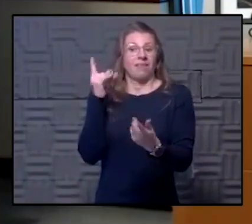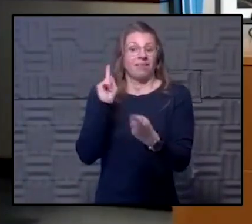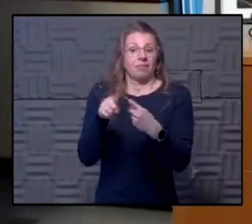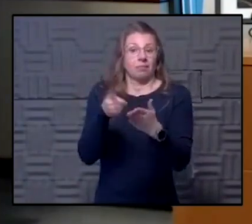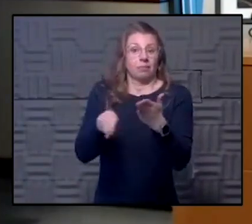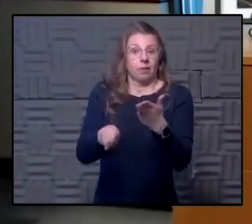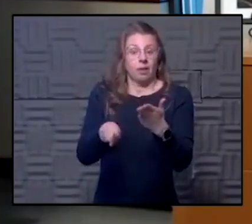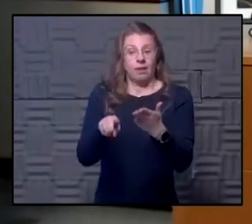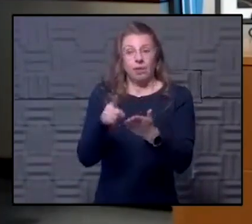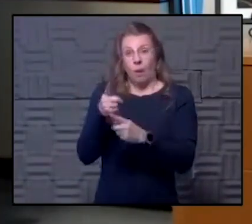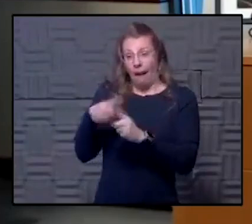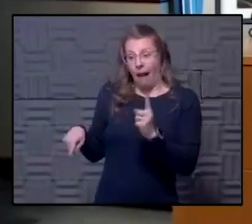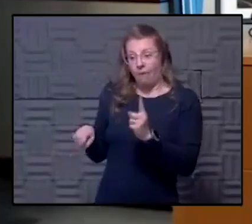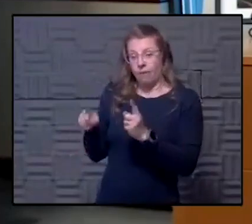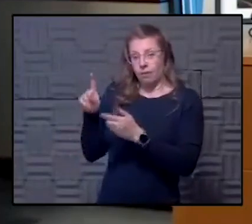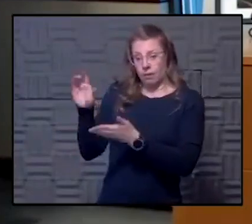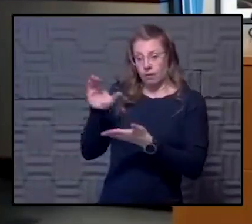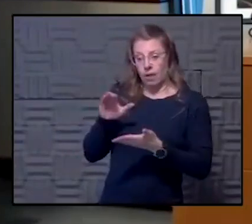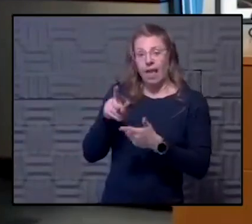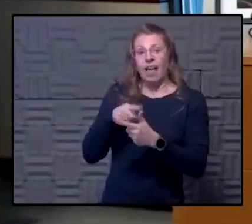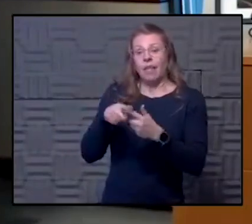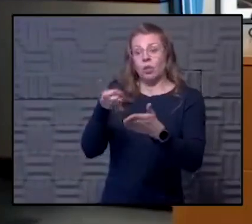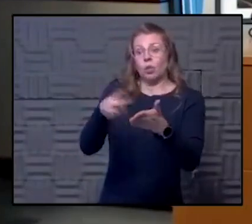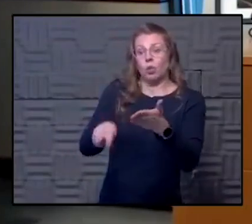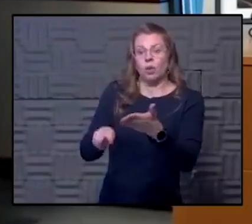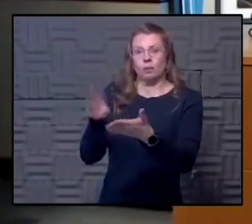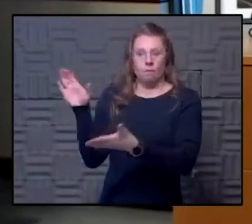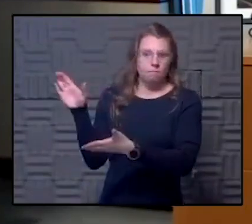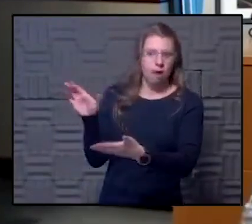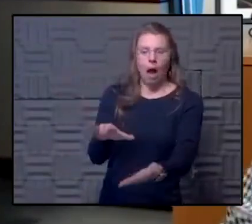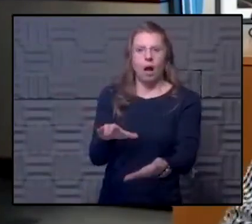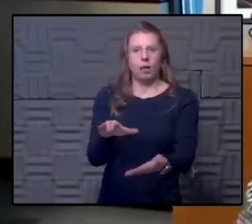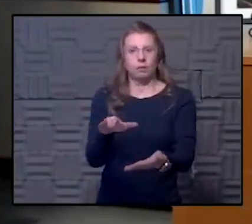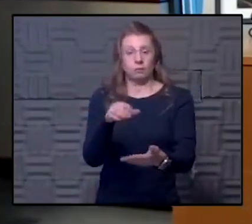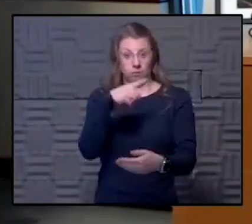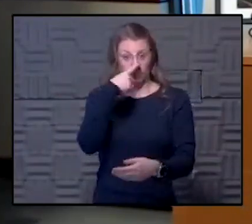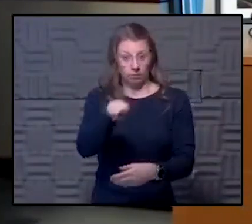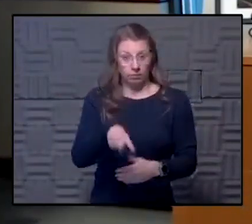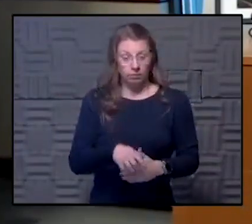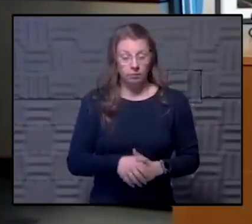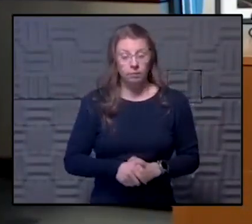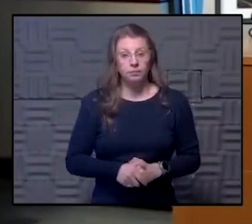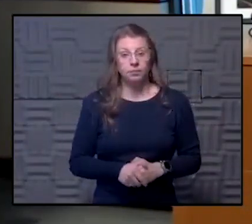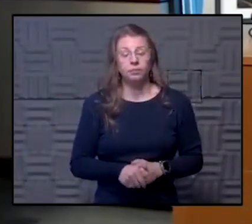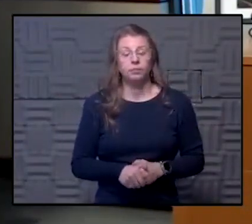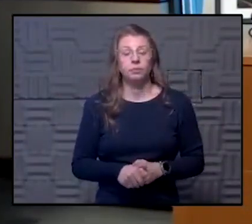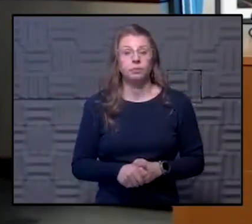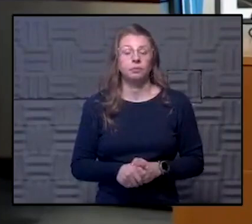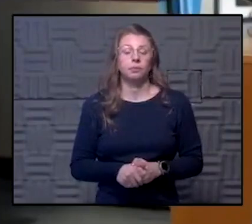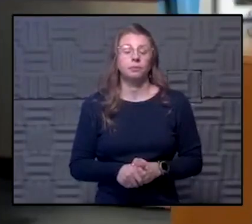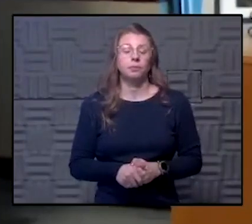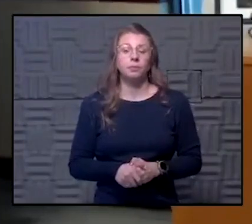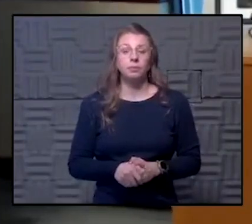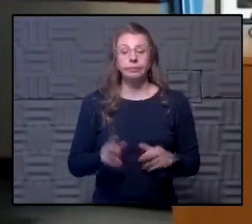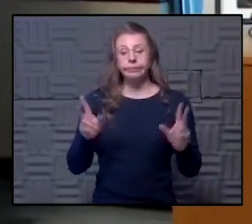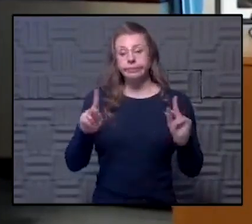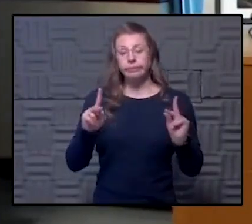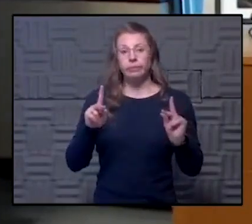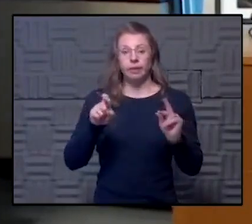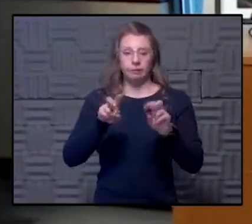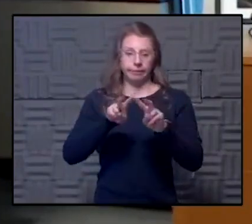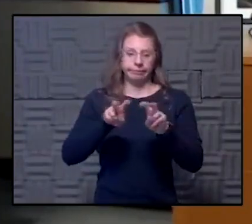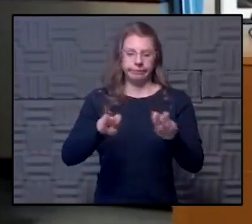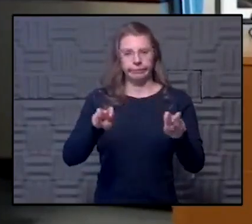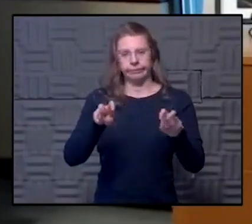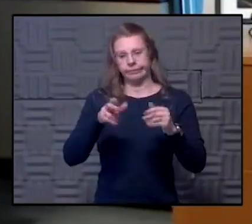a half an allocation, and then go 2 weeks from now with a larger to make us whole, quote unquote. So people have to look at it over the